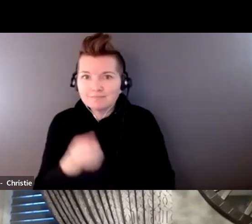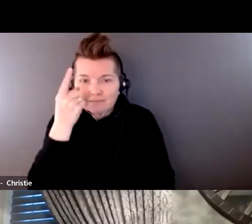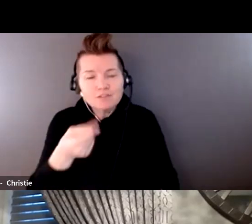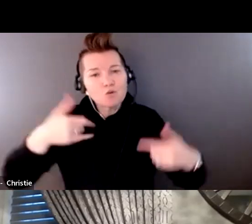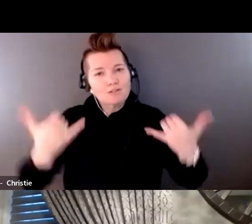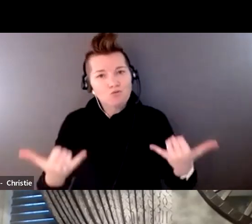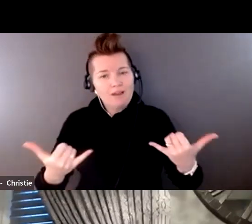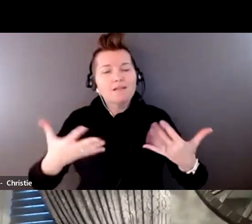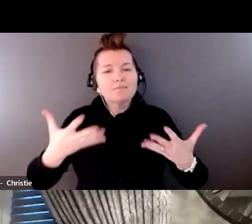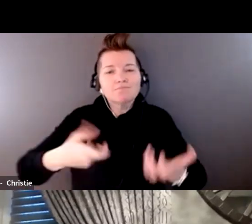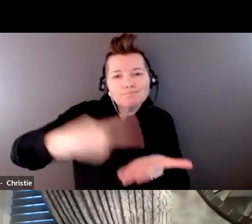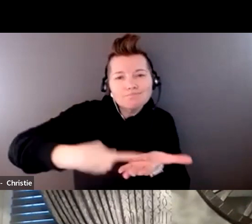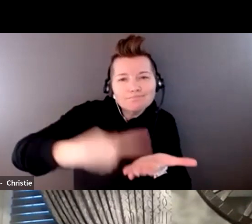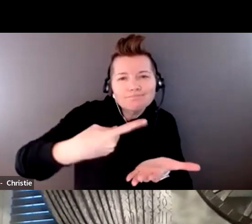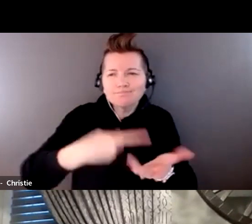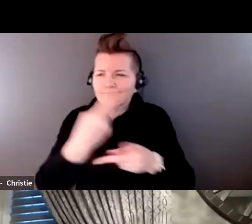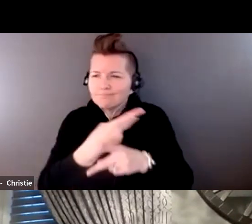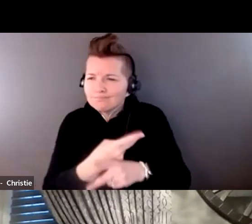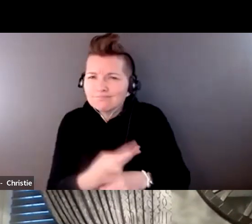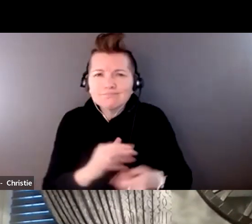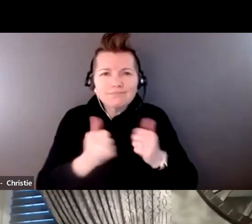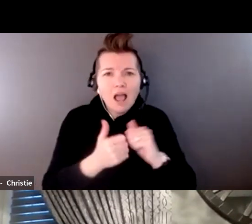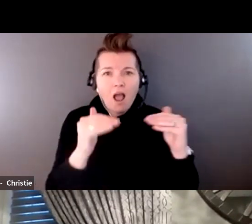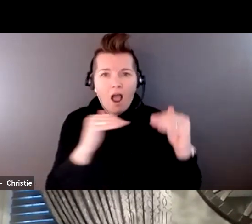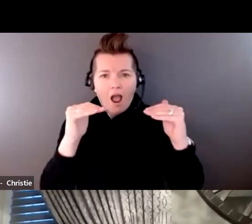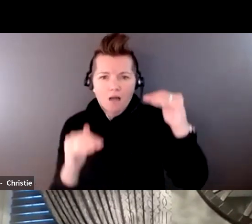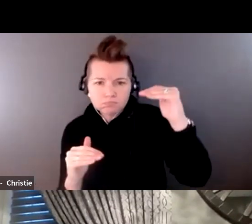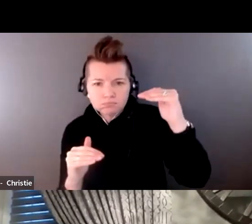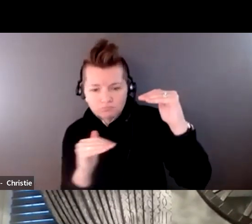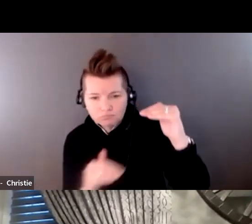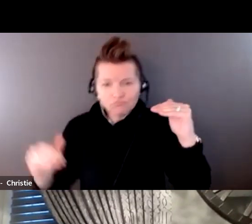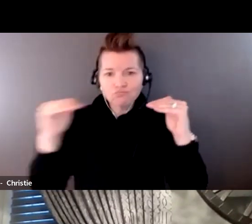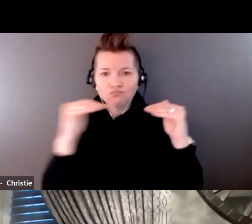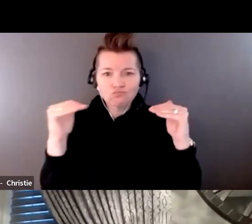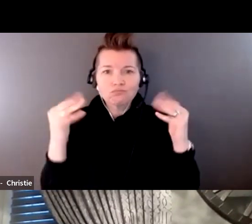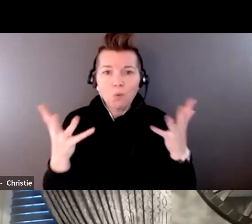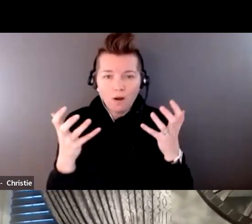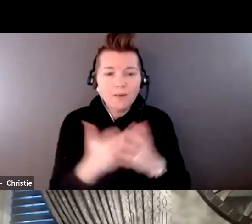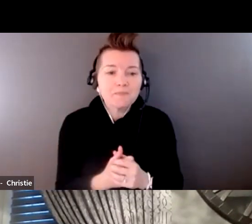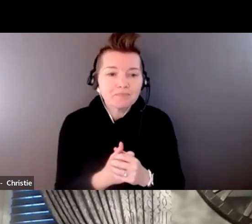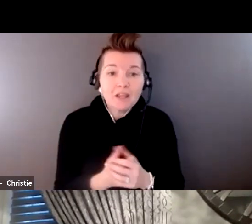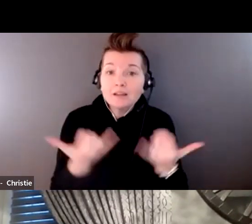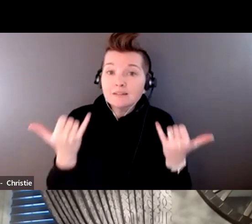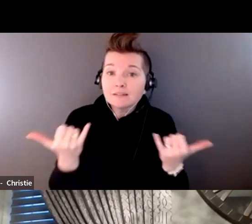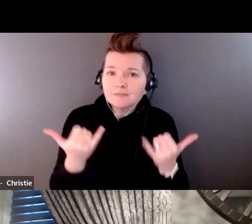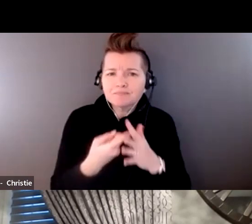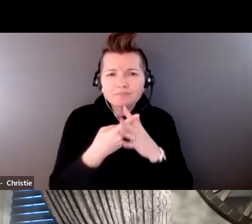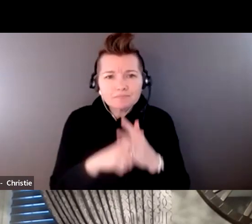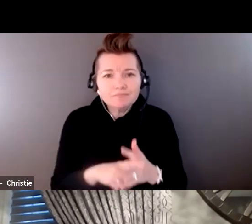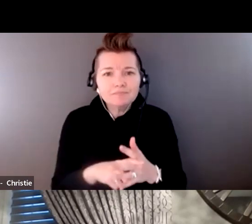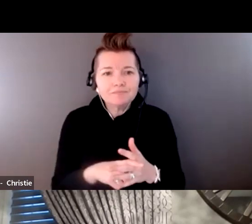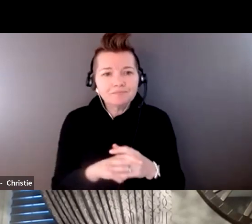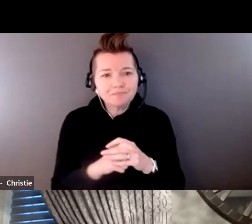helps to address and improve some of the equity gaps that exist today. So perhaps we can kind of get started by getting a better understanding of